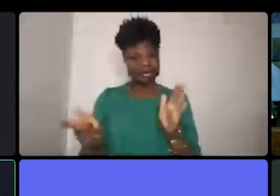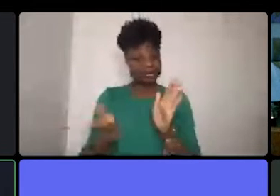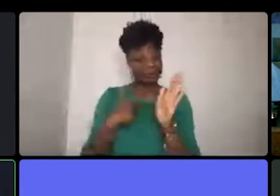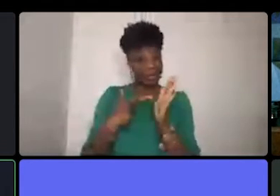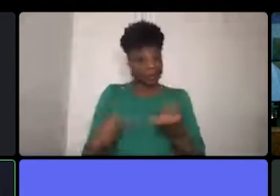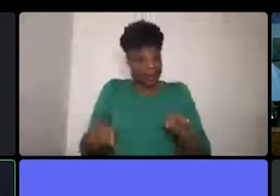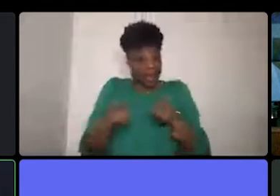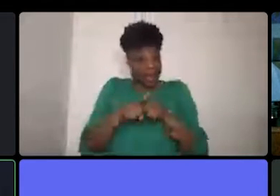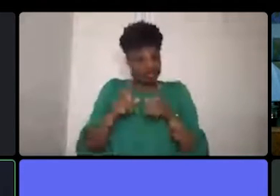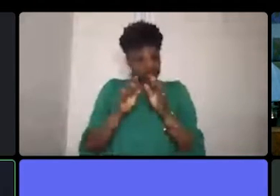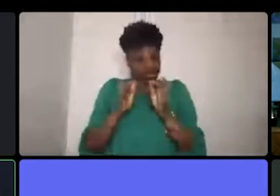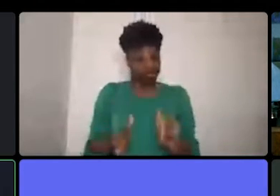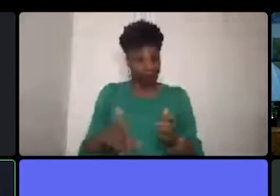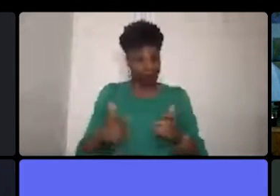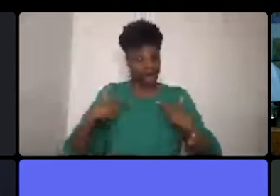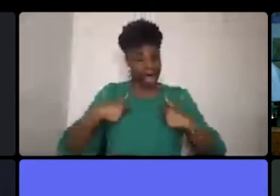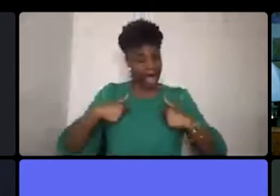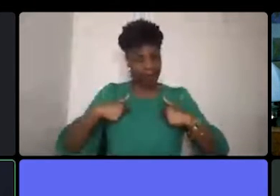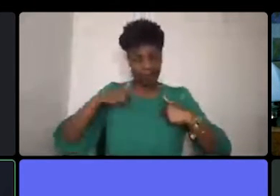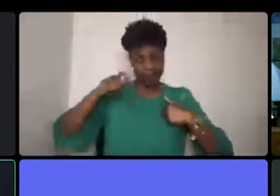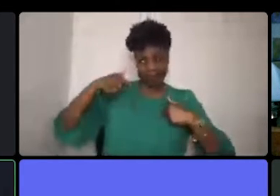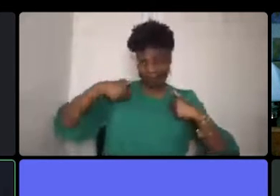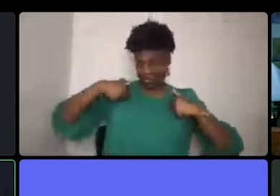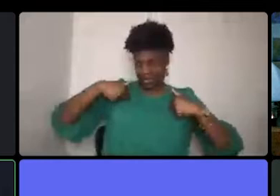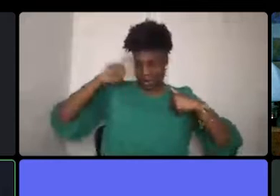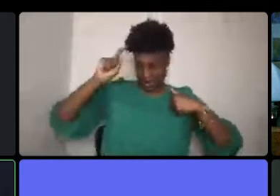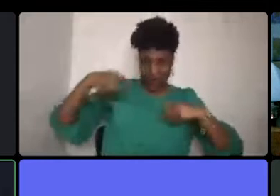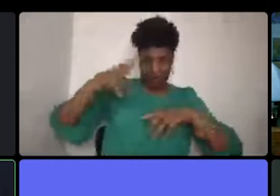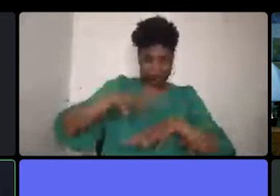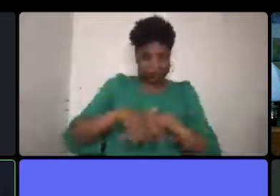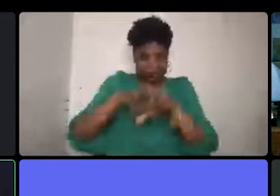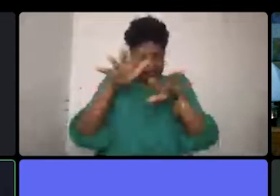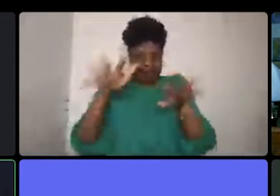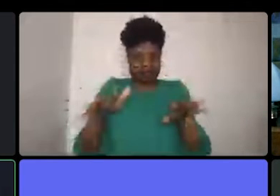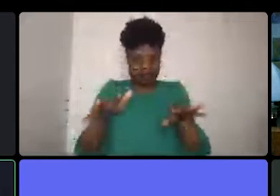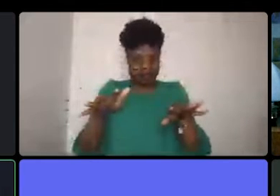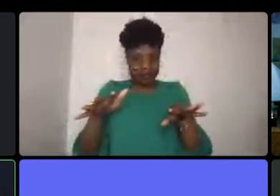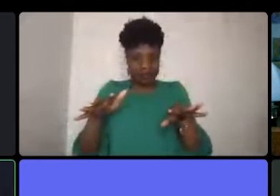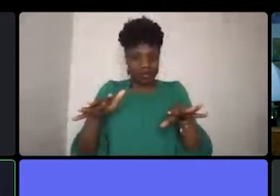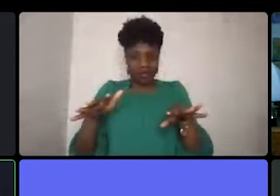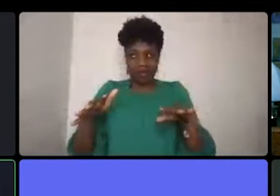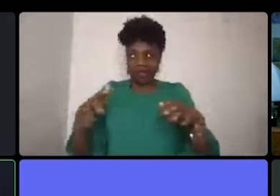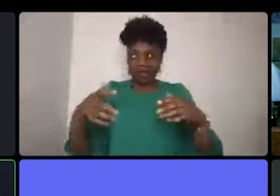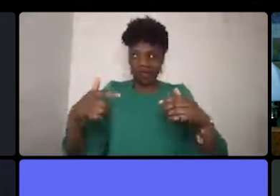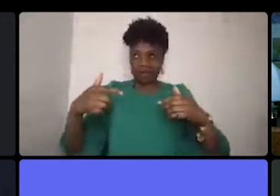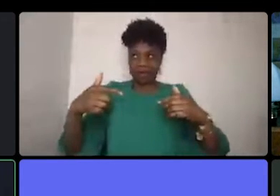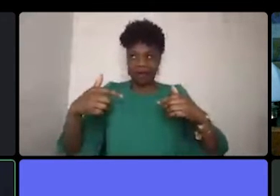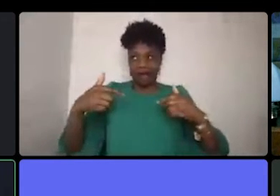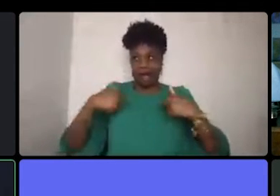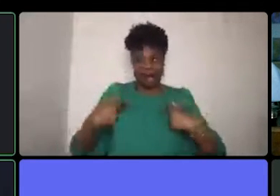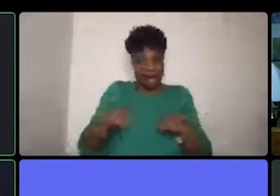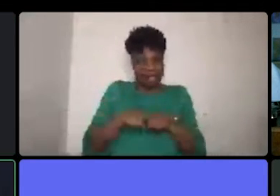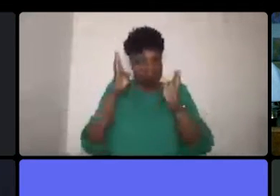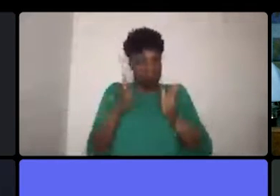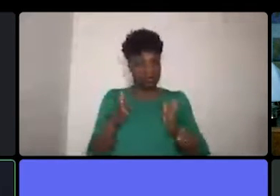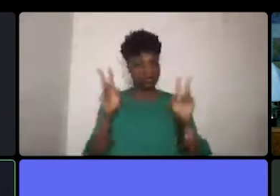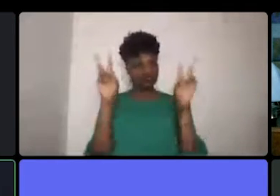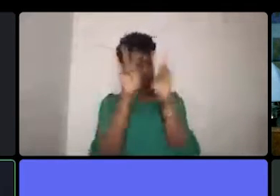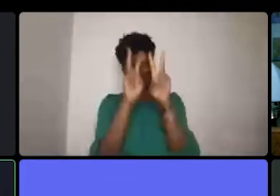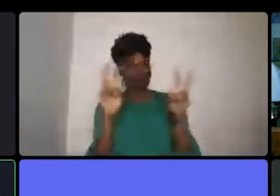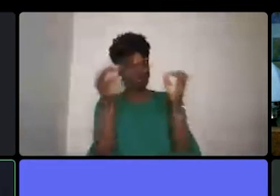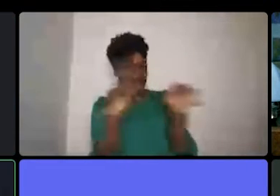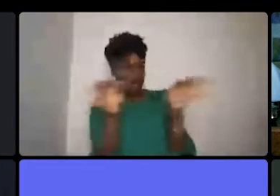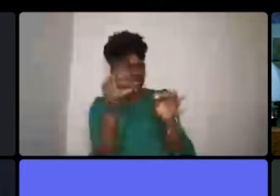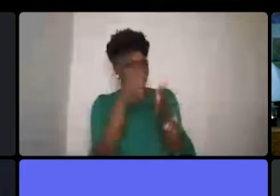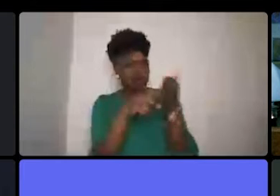Because I gotta separate myself from being the interpreter and always analyzing language versus just